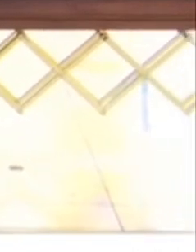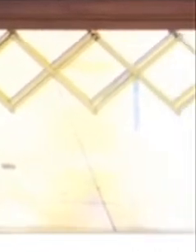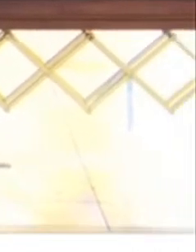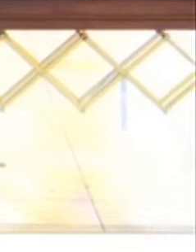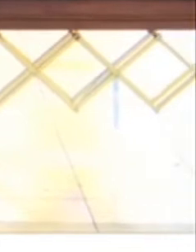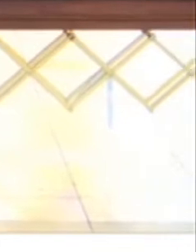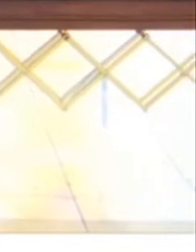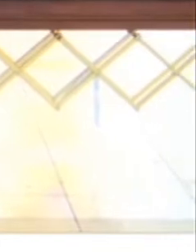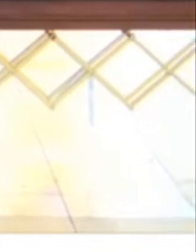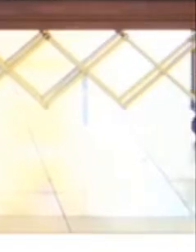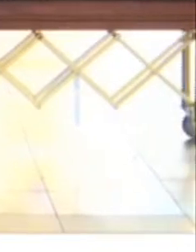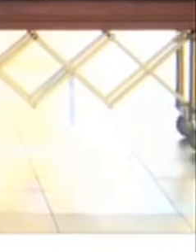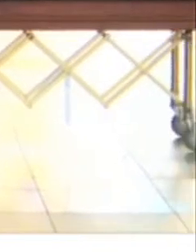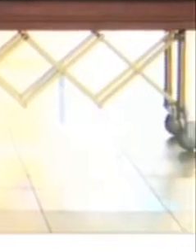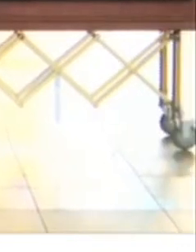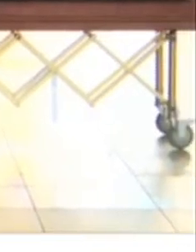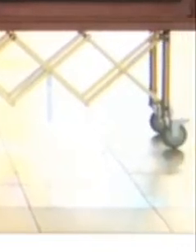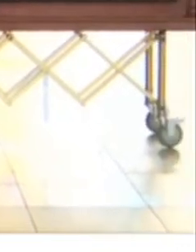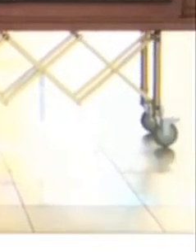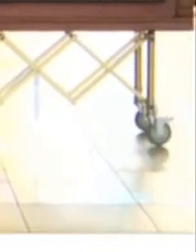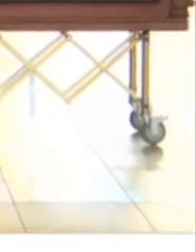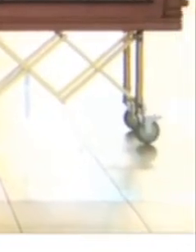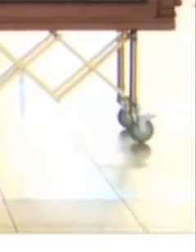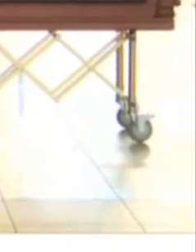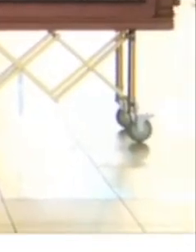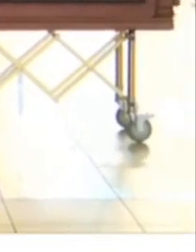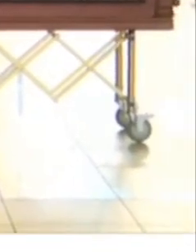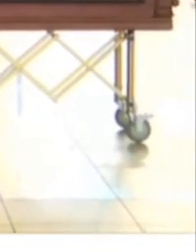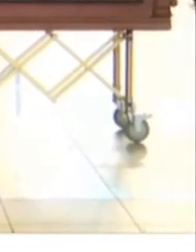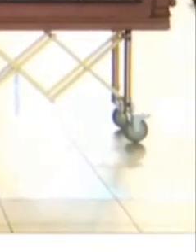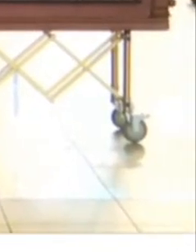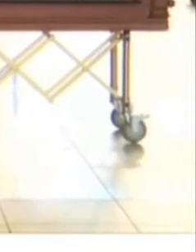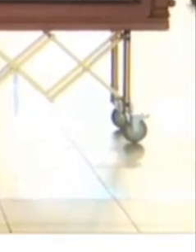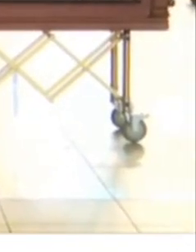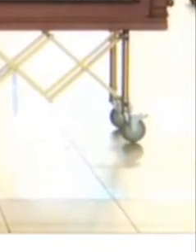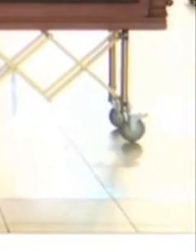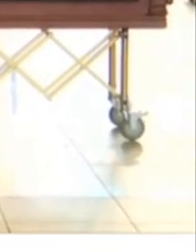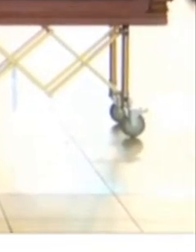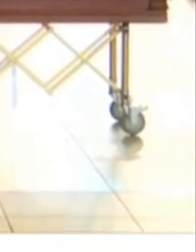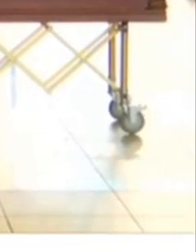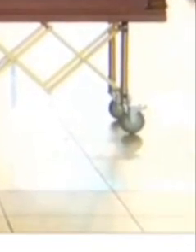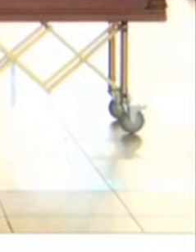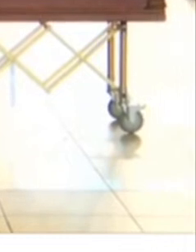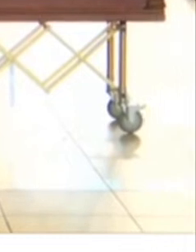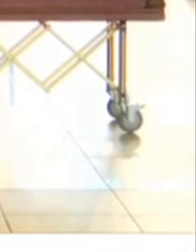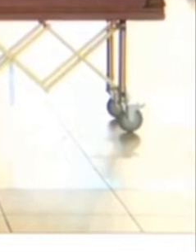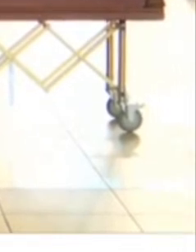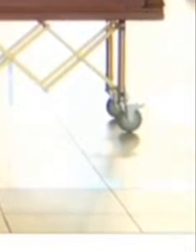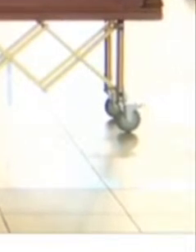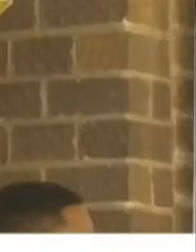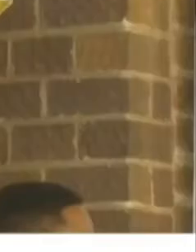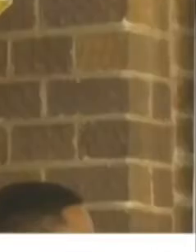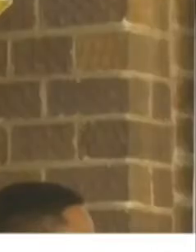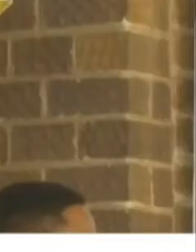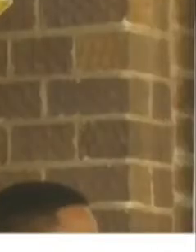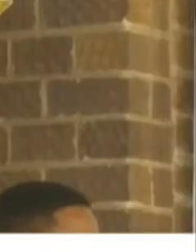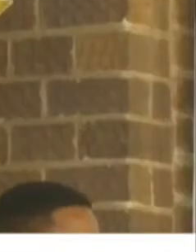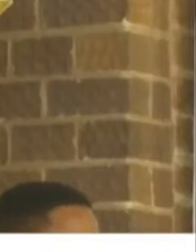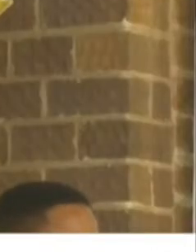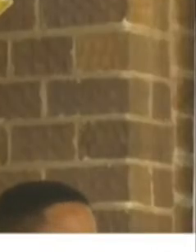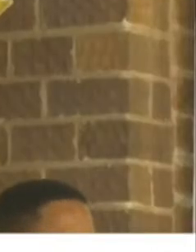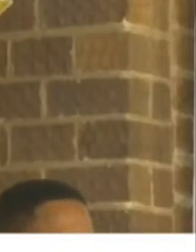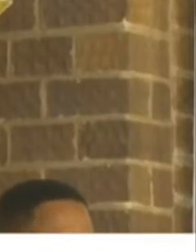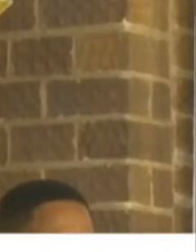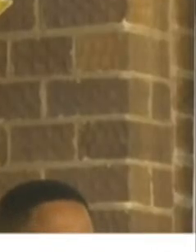A reading from the prophet Jeremiah, chapter 1, verses 4 to 8.